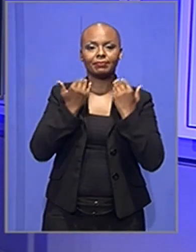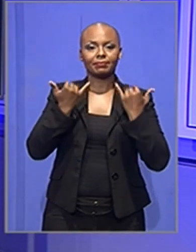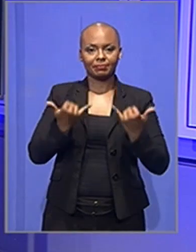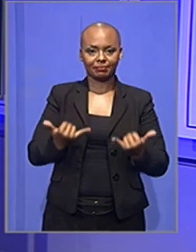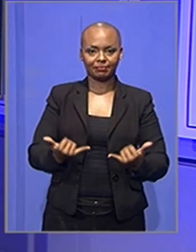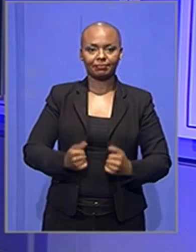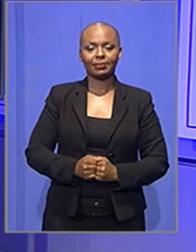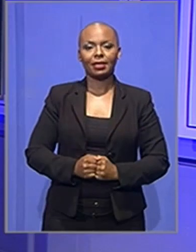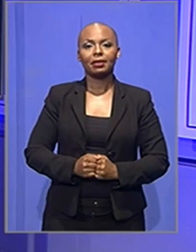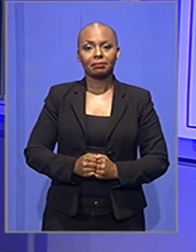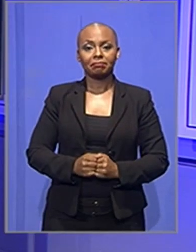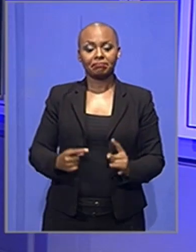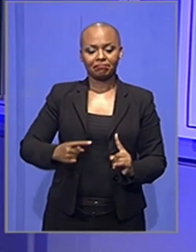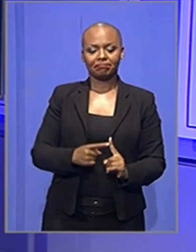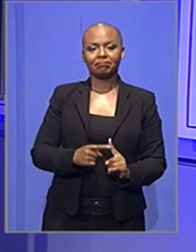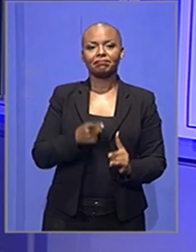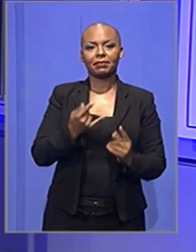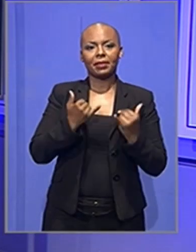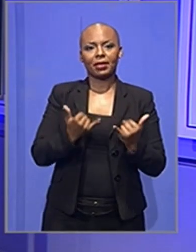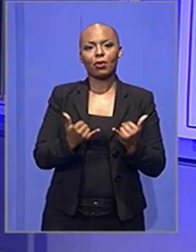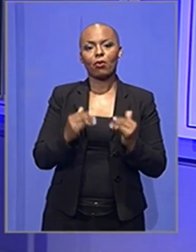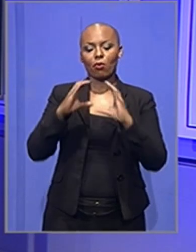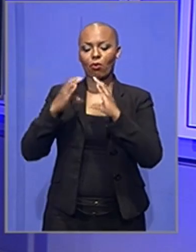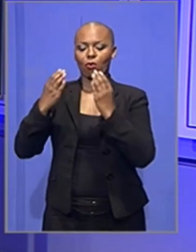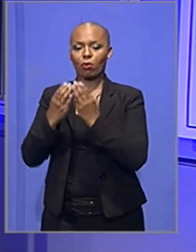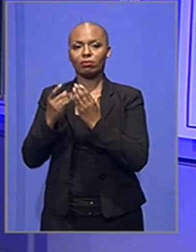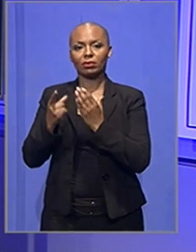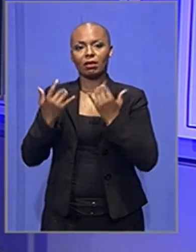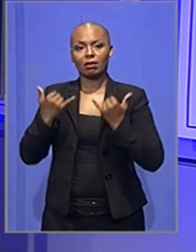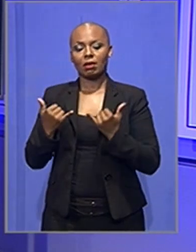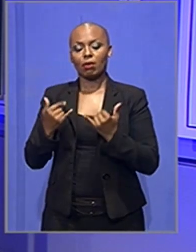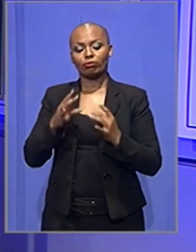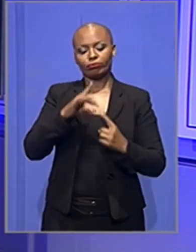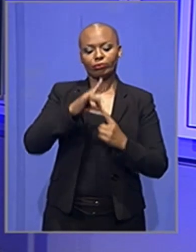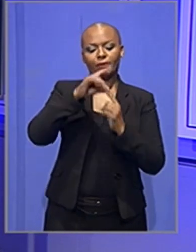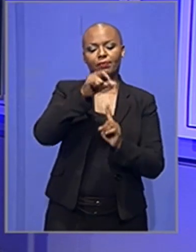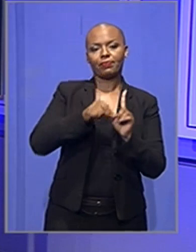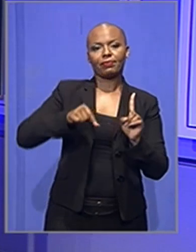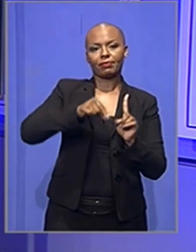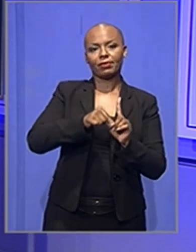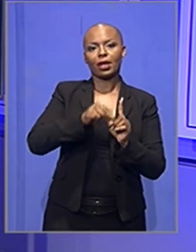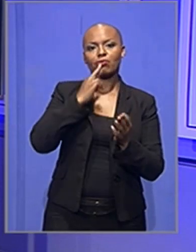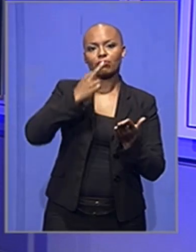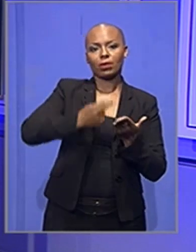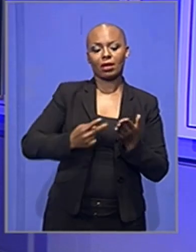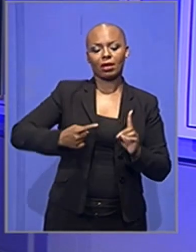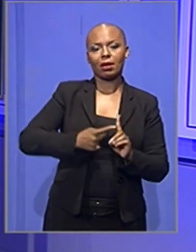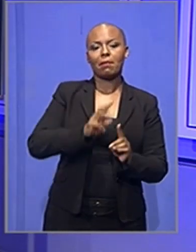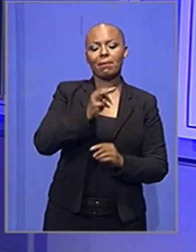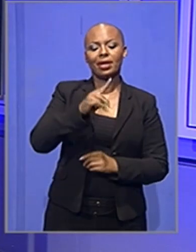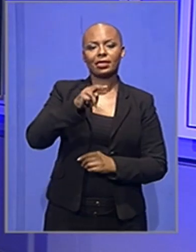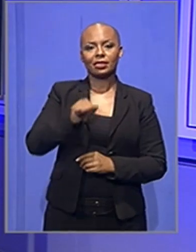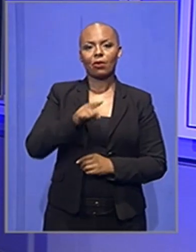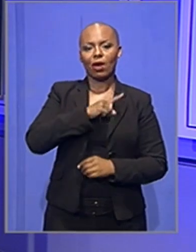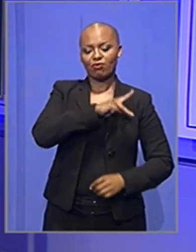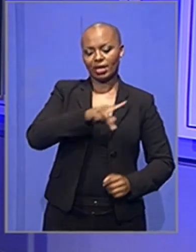moholo lekgotleng la molao wa motheo, Commissioner Ditshebeletso tsa Baahlodi e kgethile moahlodi Mandisa Maya eo e leng mopresidente wa lekgotla le